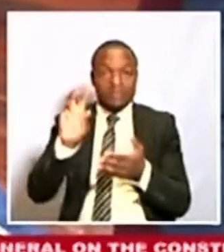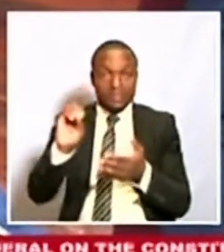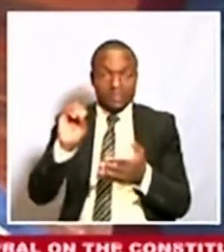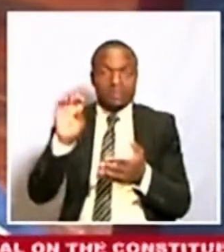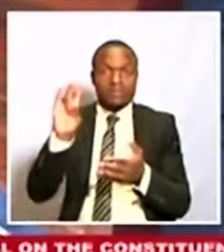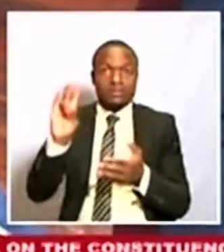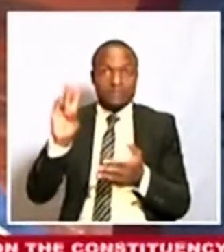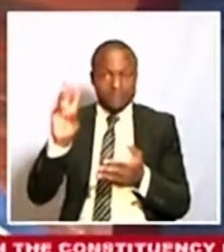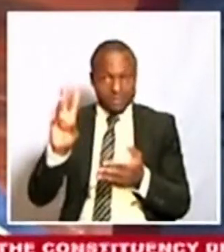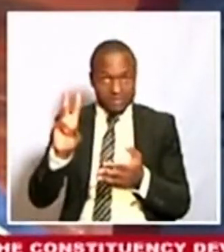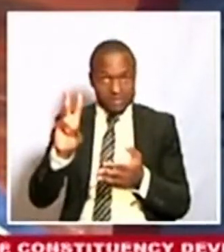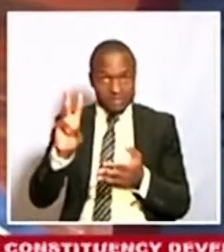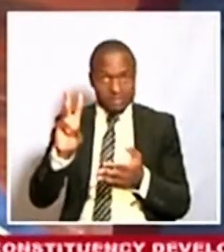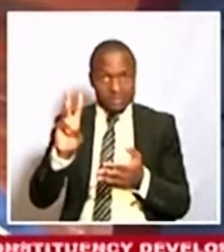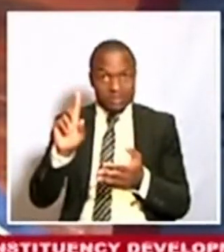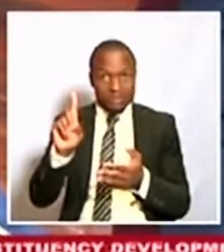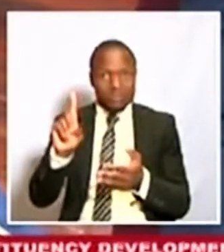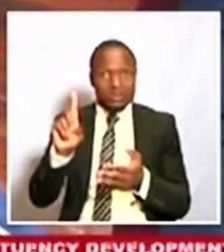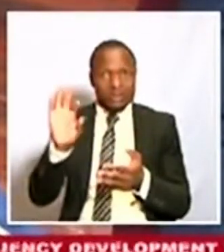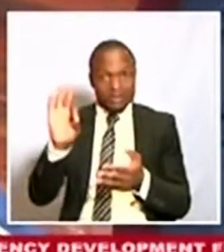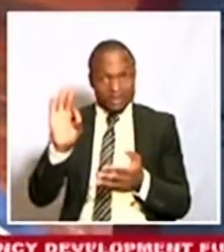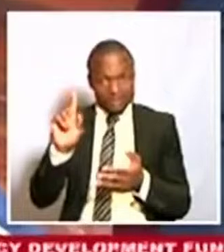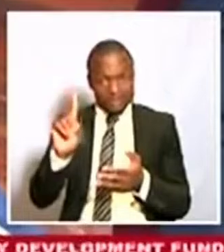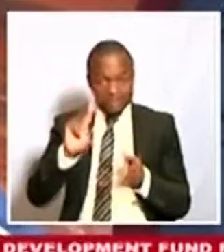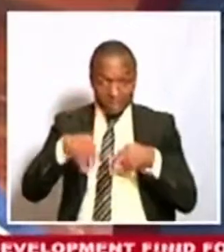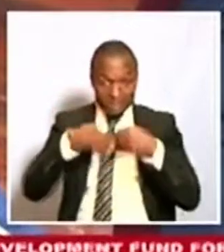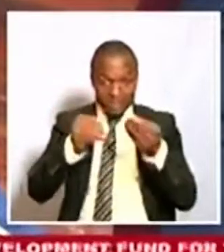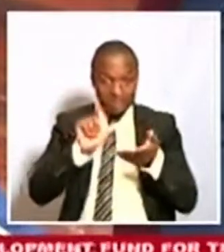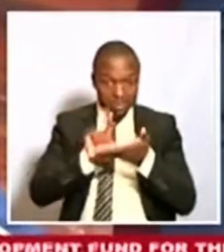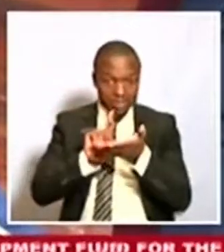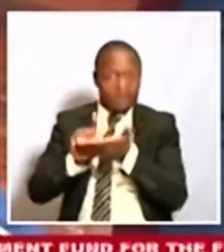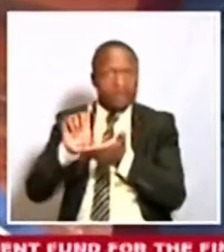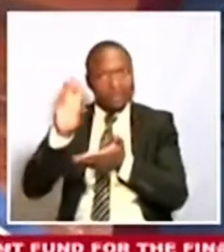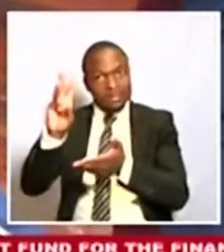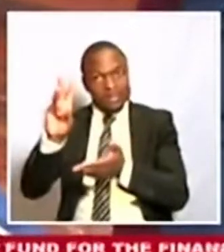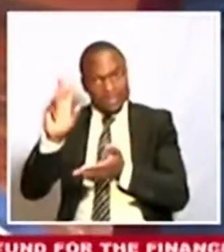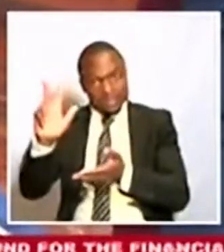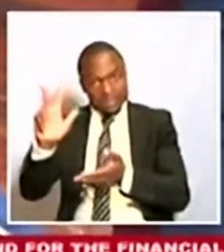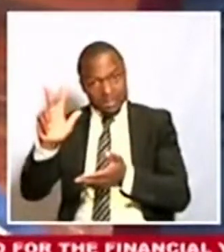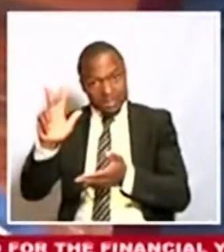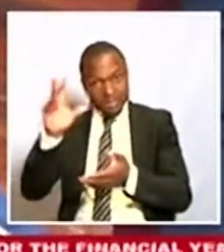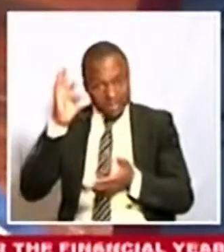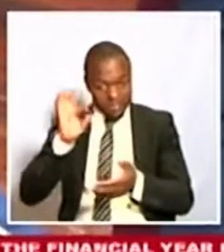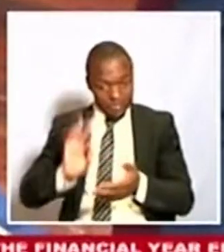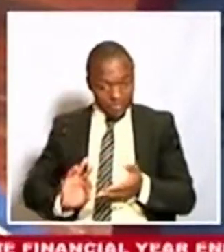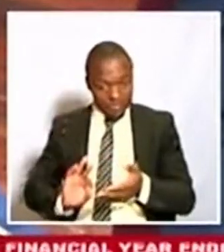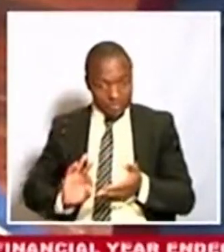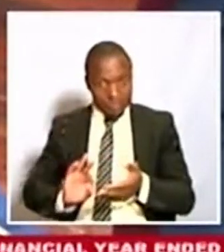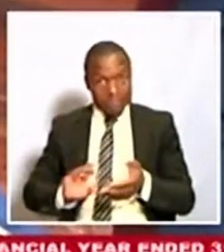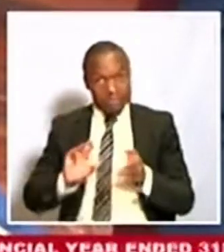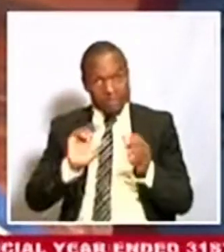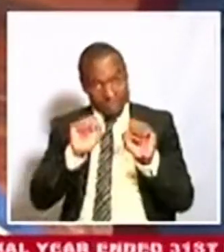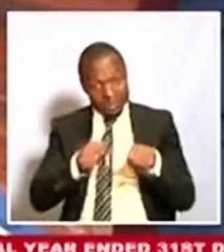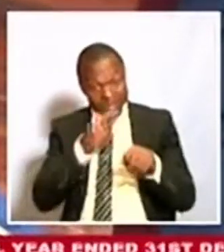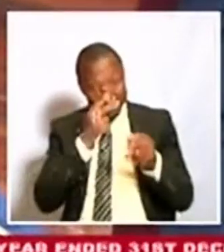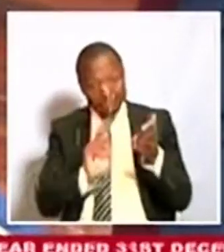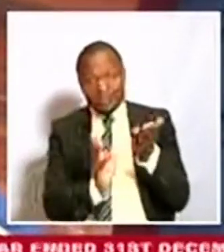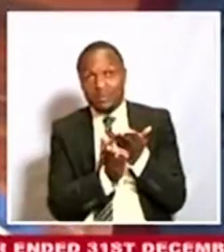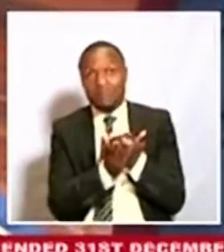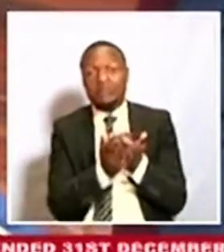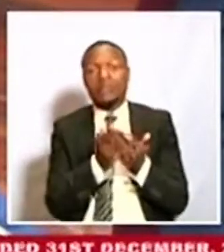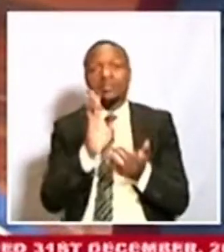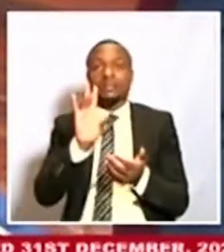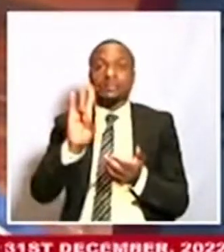2,706,198 has been disbursed as soft loans to 63 beneficiaries, as seen on Appendix